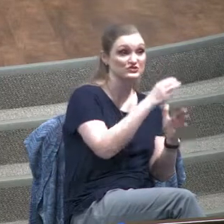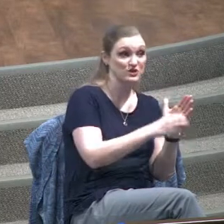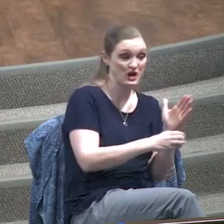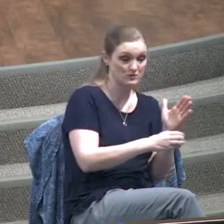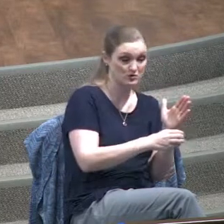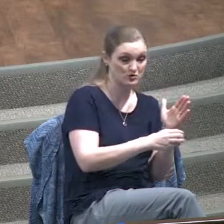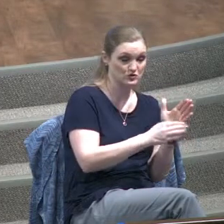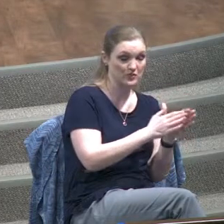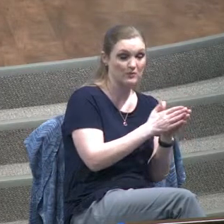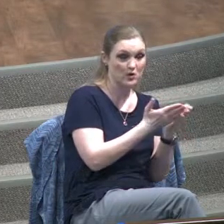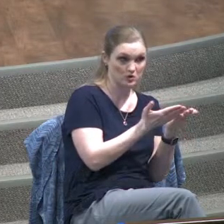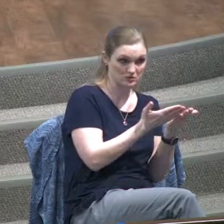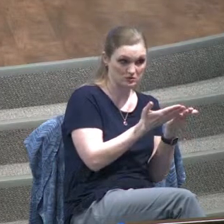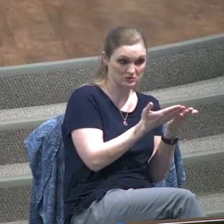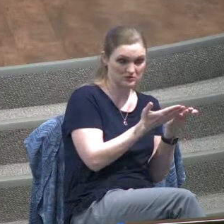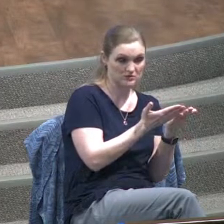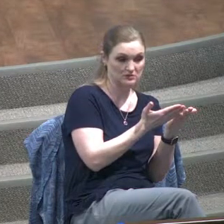chapters